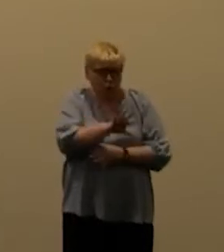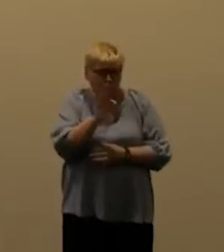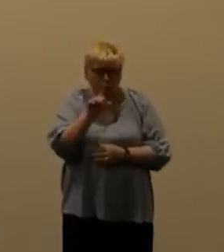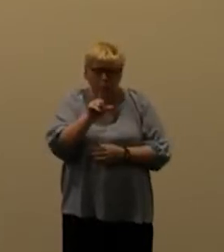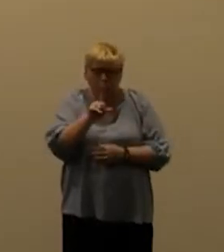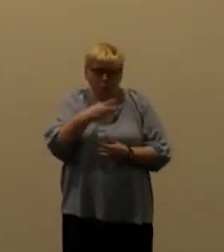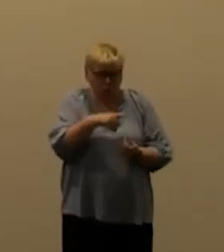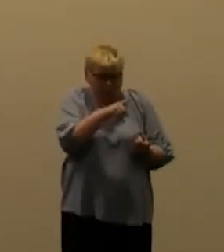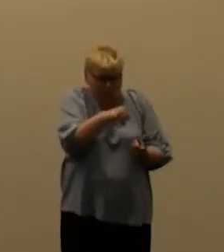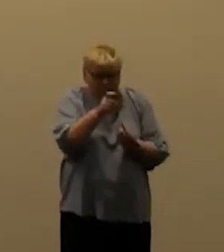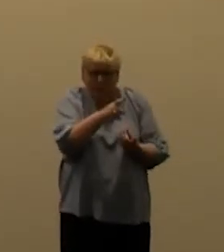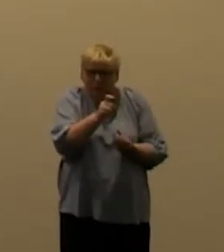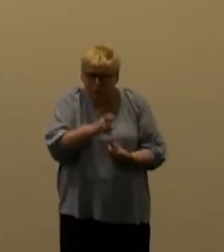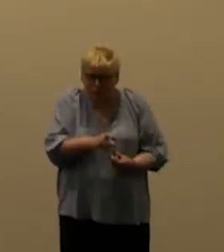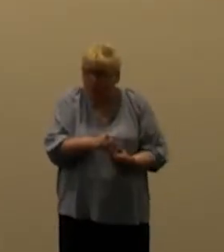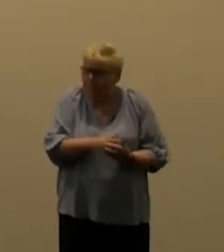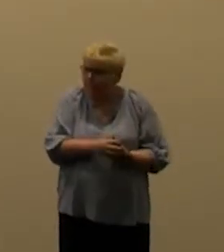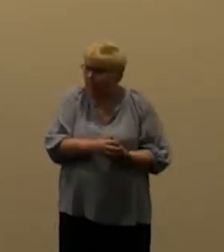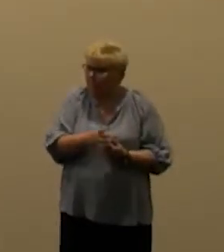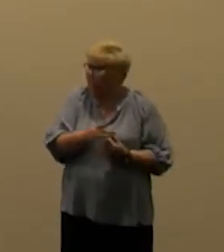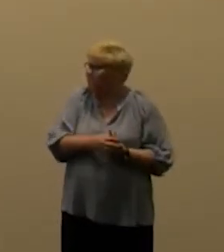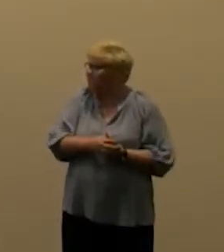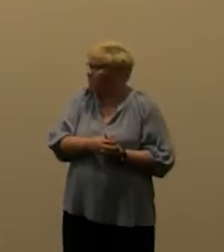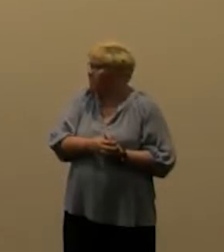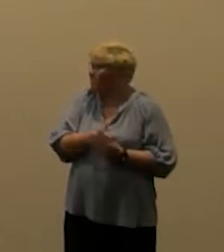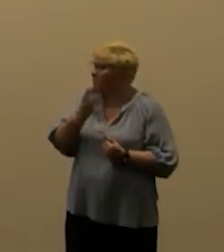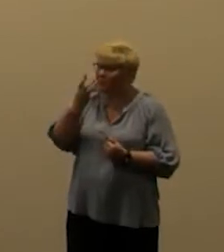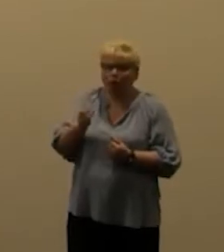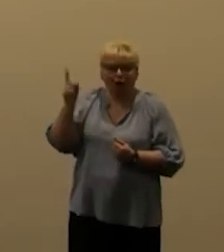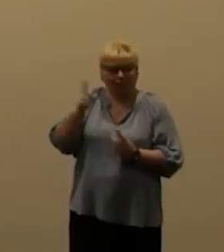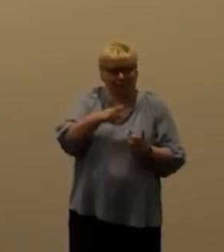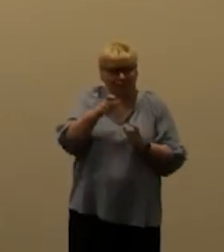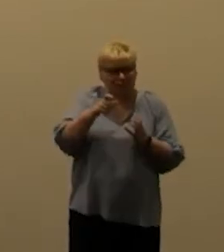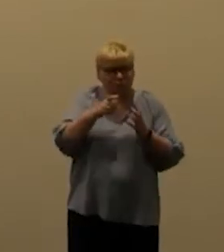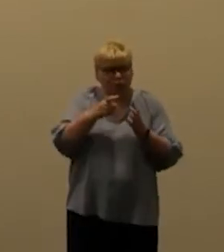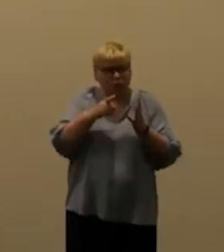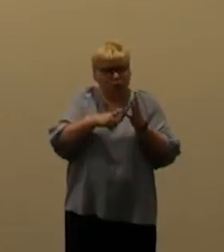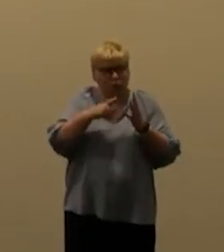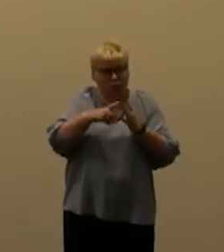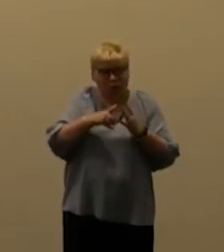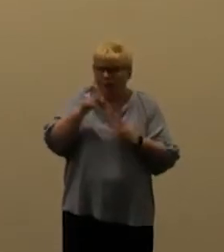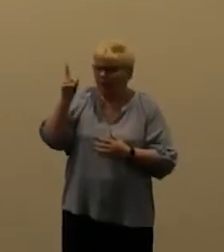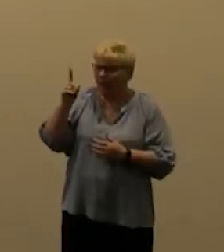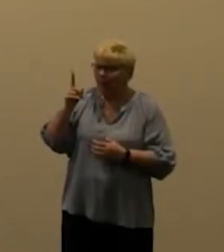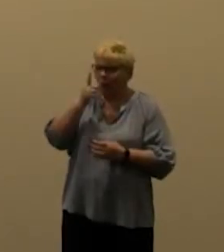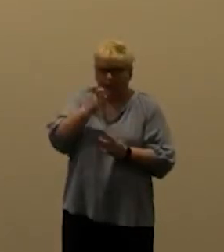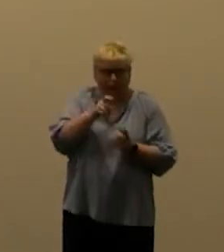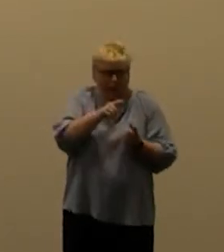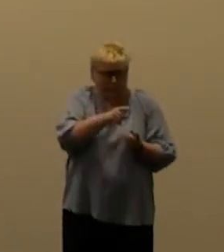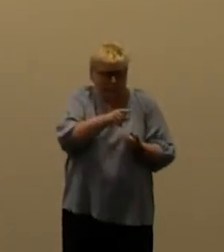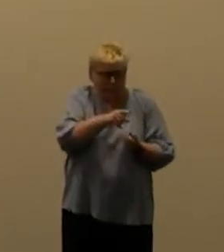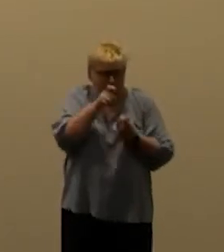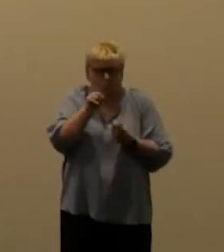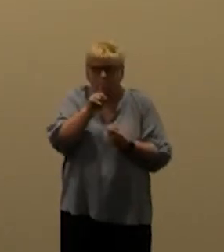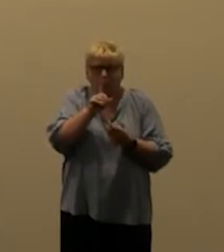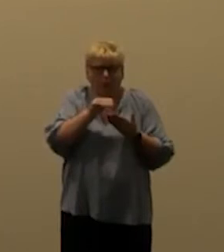out. And whoever built this one did a wonderful job. But you've got the export web UI. This was awesome when I was playing with it. We can choose to export elements